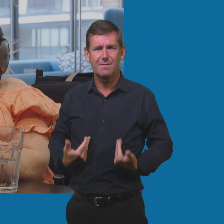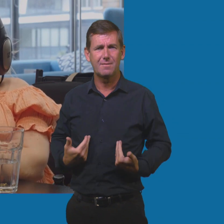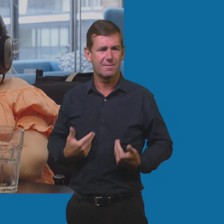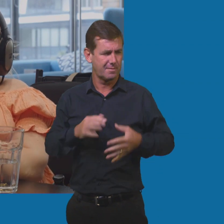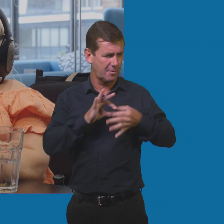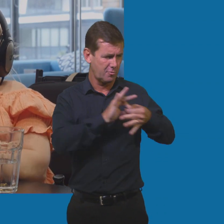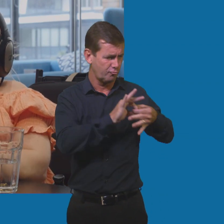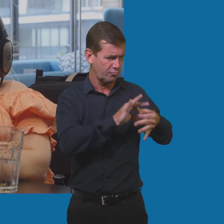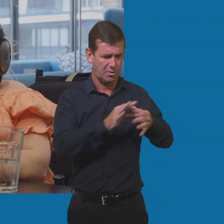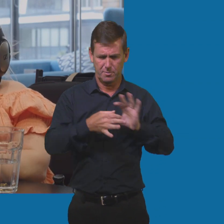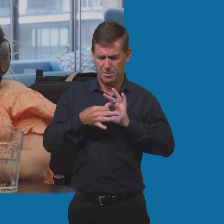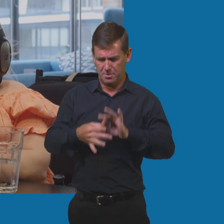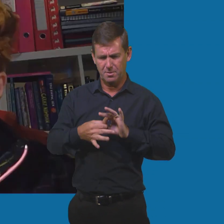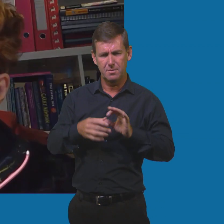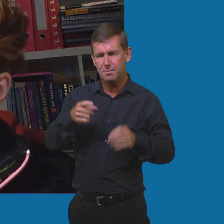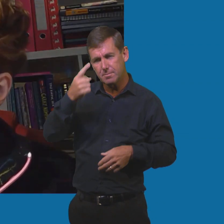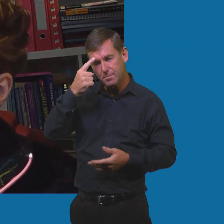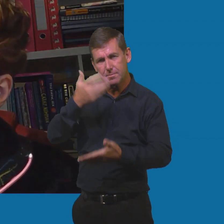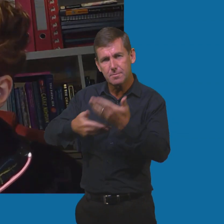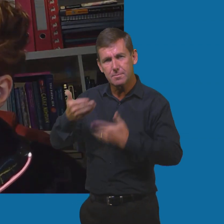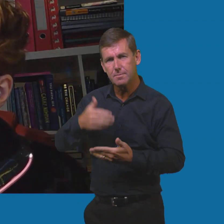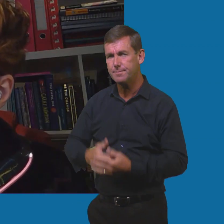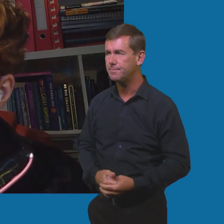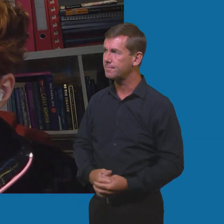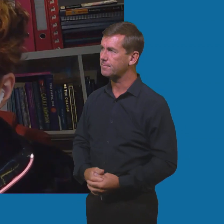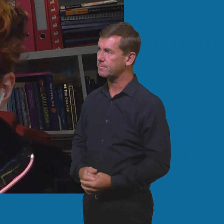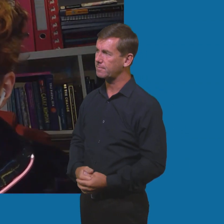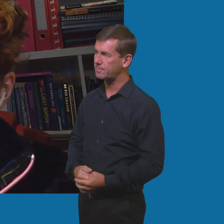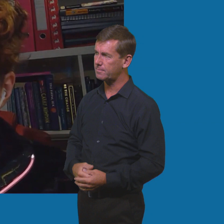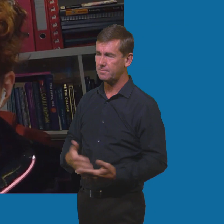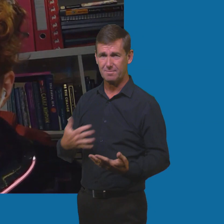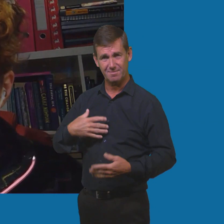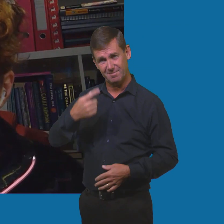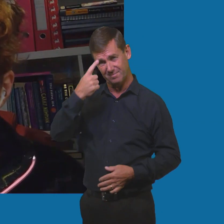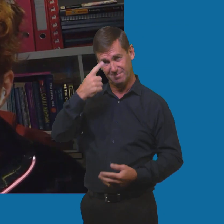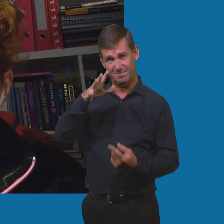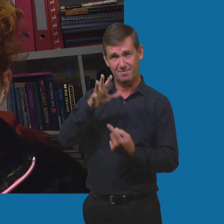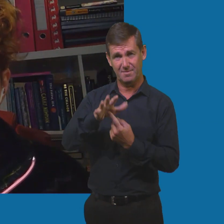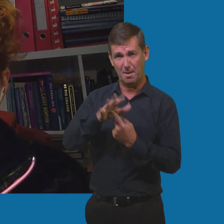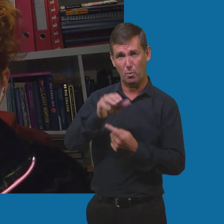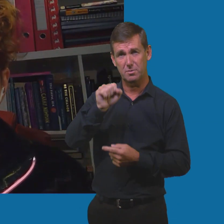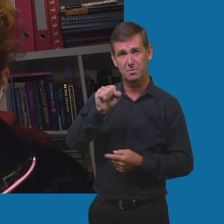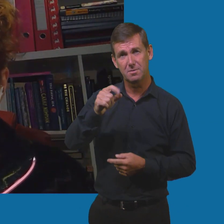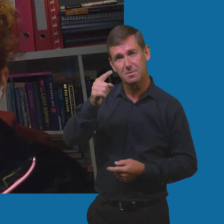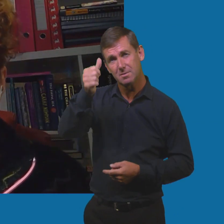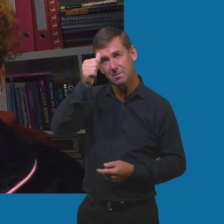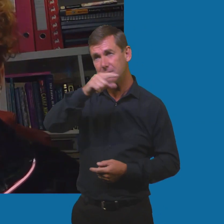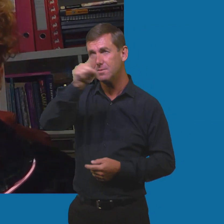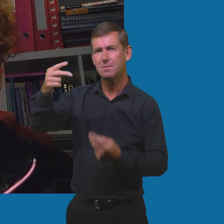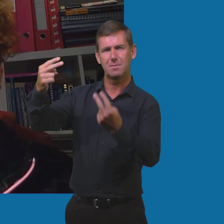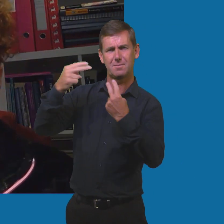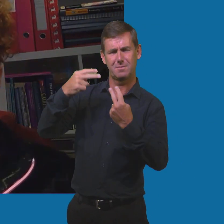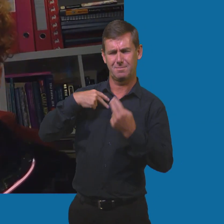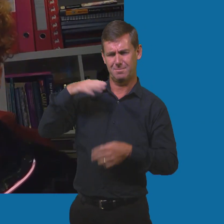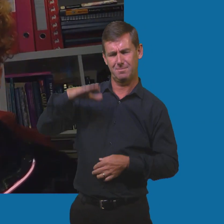relationship with yourself and then with others? So I think, that infantilization point is really important, isn't it? Because I have